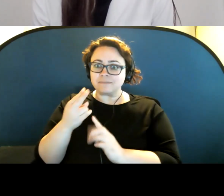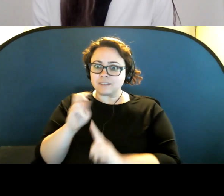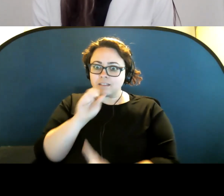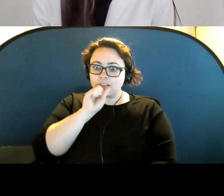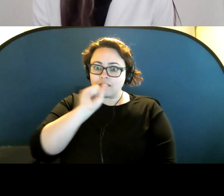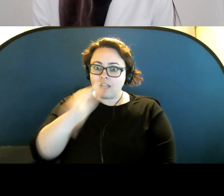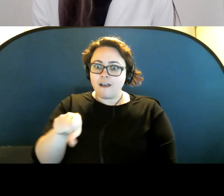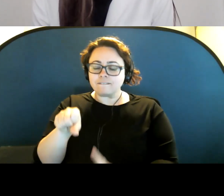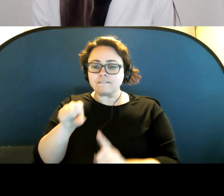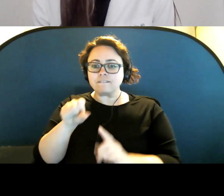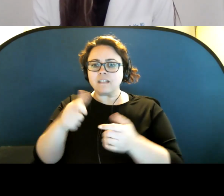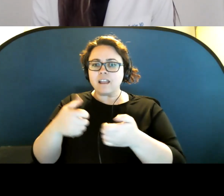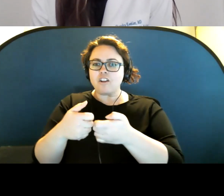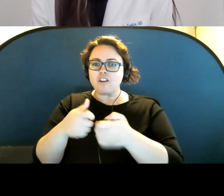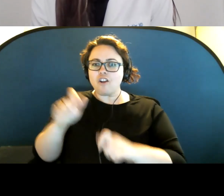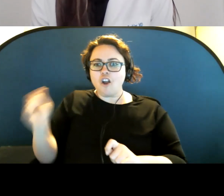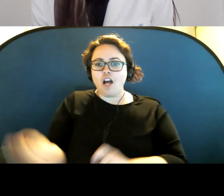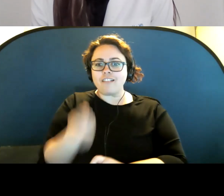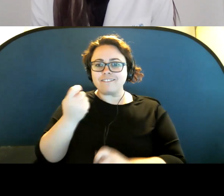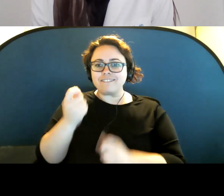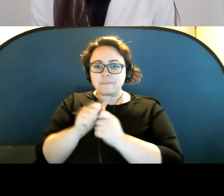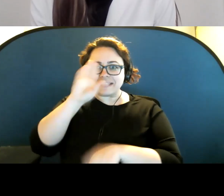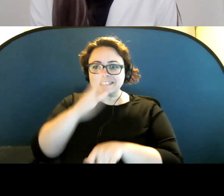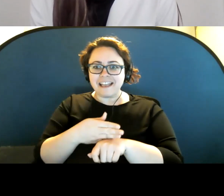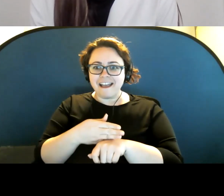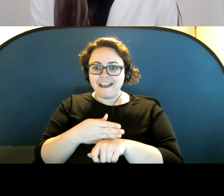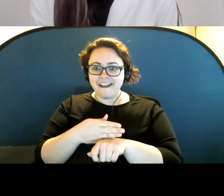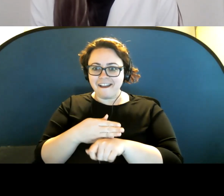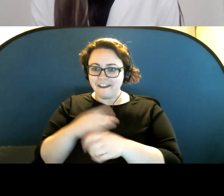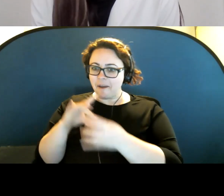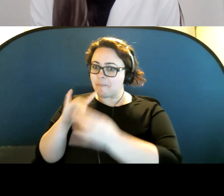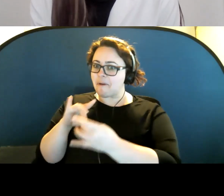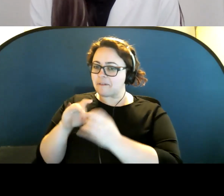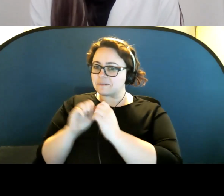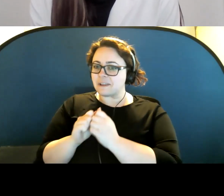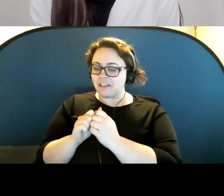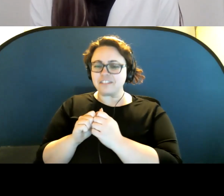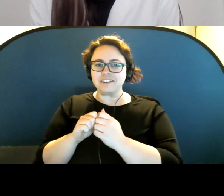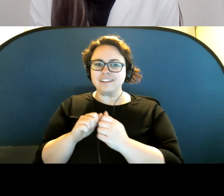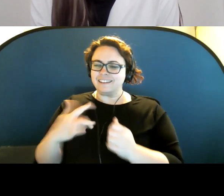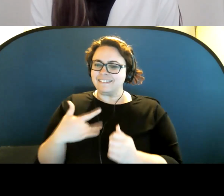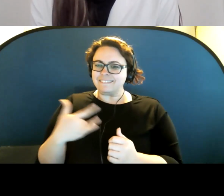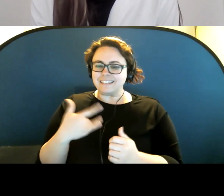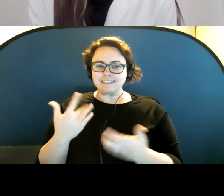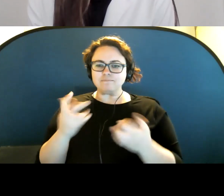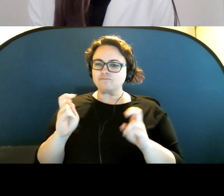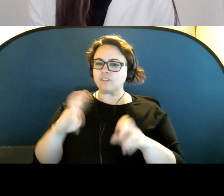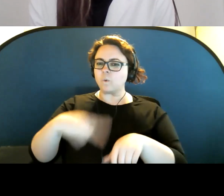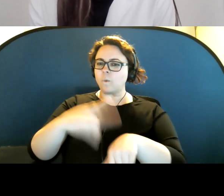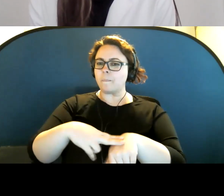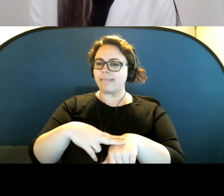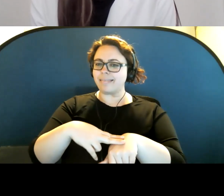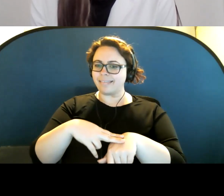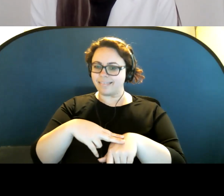game golf with his son. So it's probably one of the few moments of normalcy that he gets in his day, is when they get to